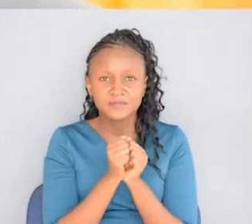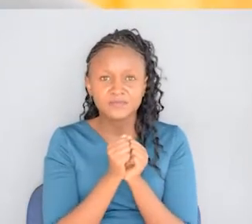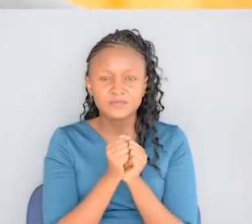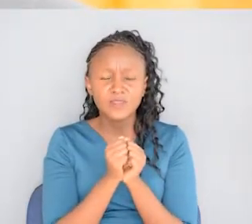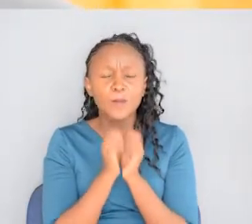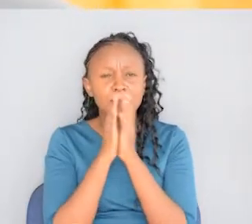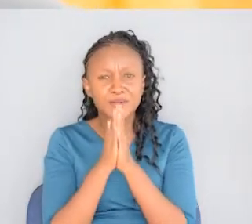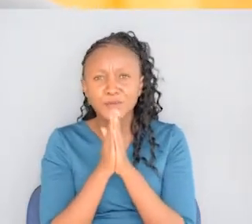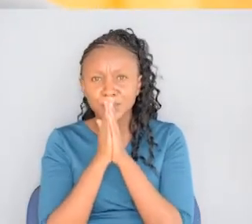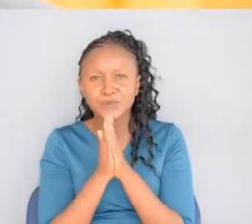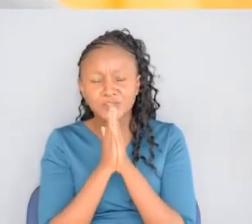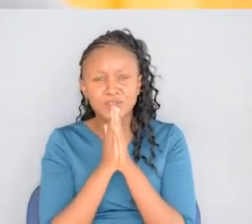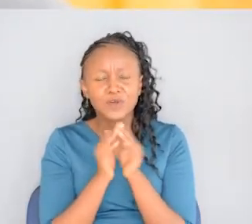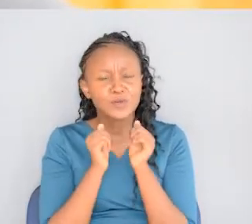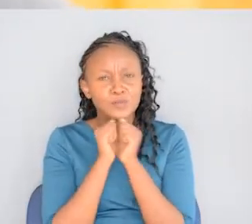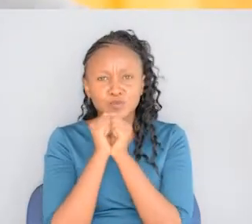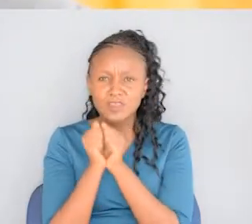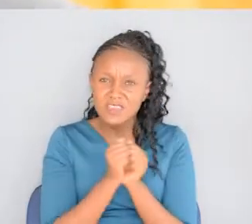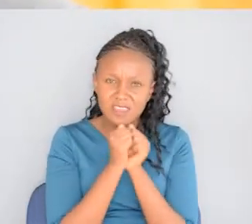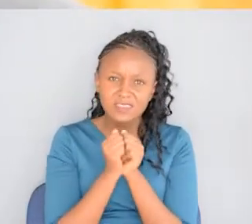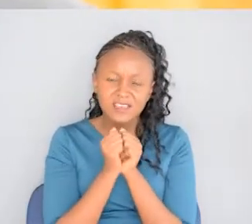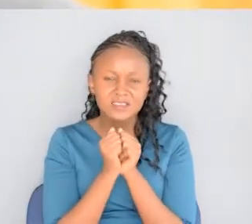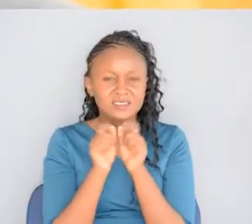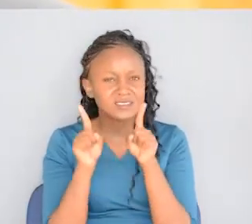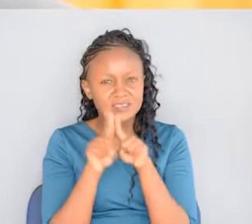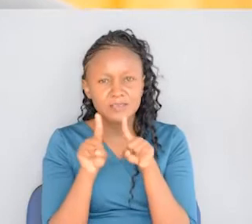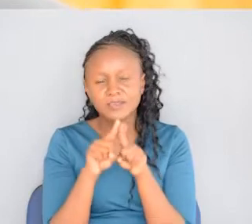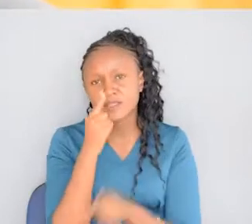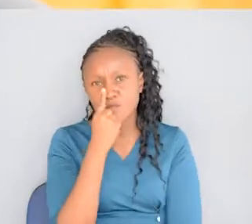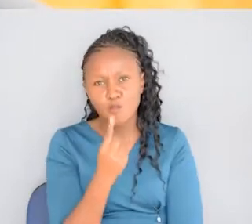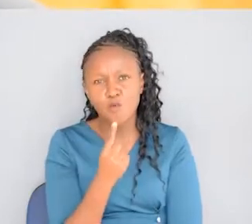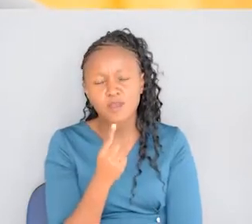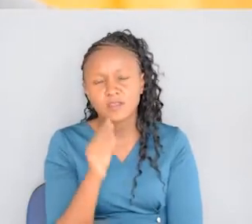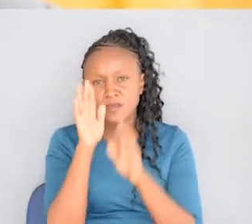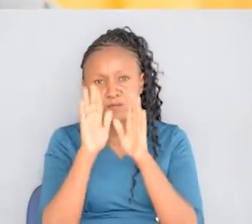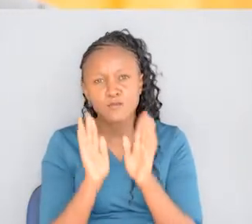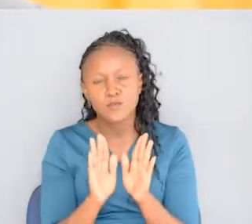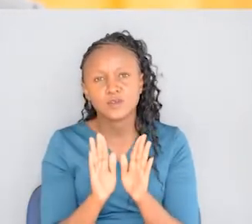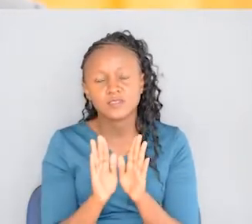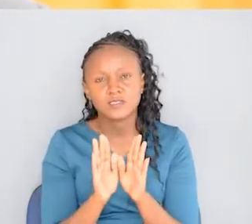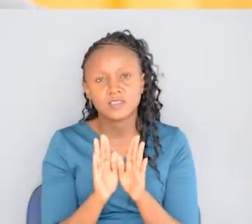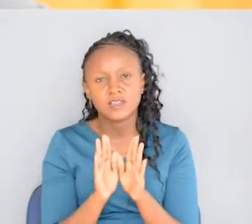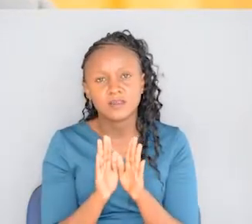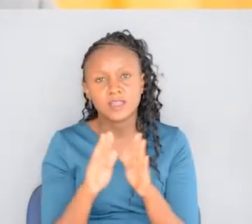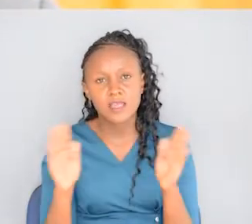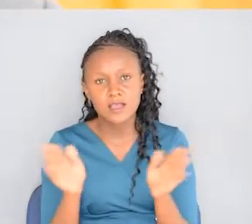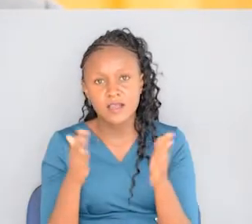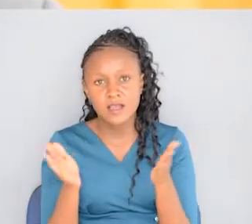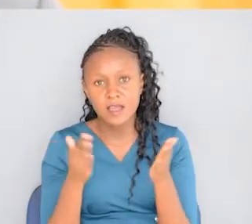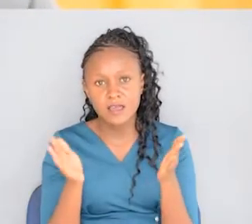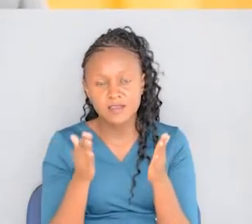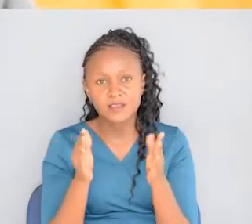together as one. And it's important that we also encourage where we meet